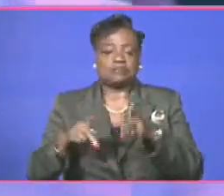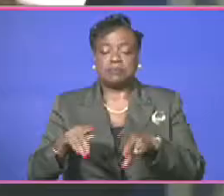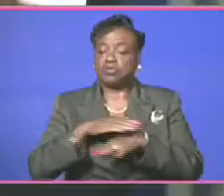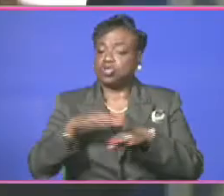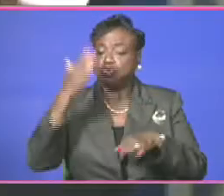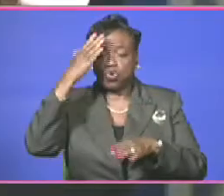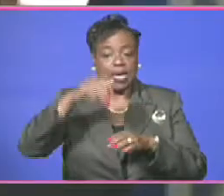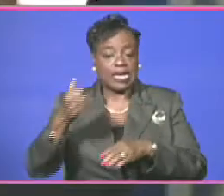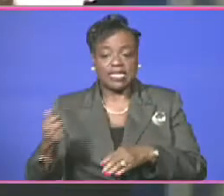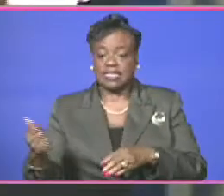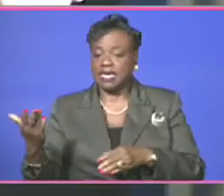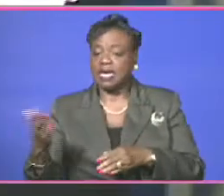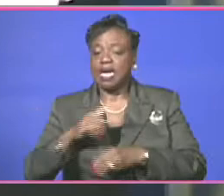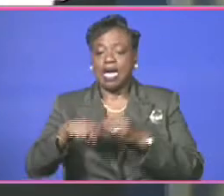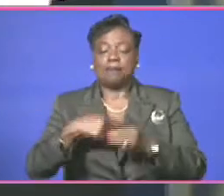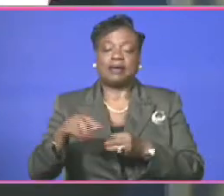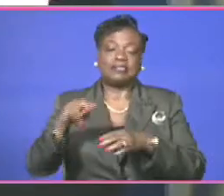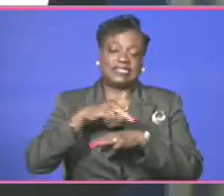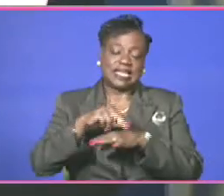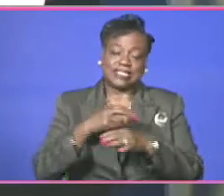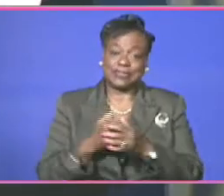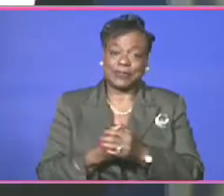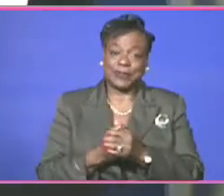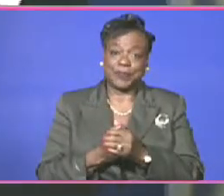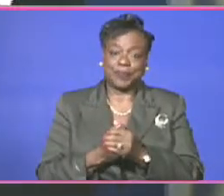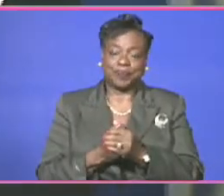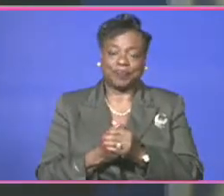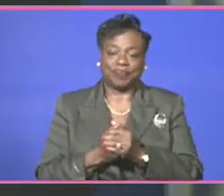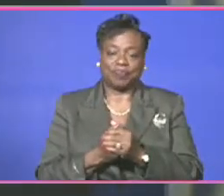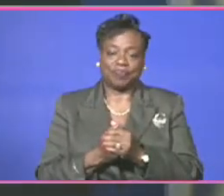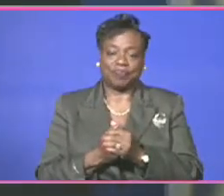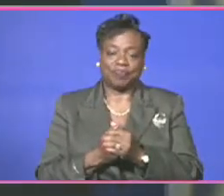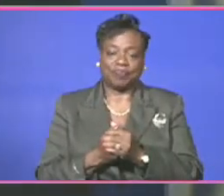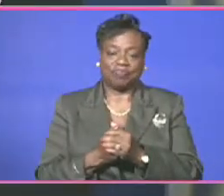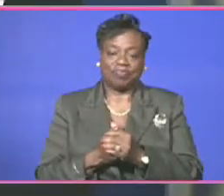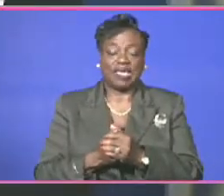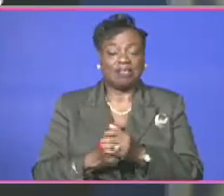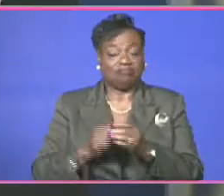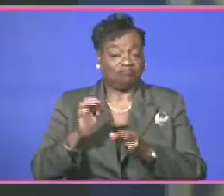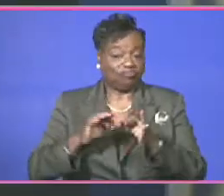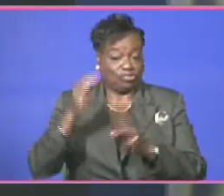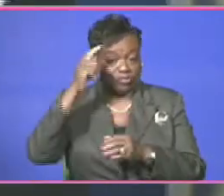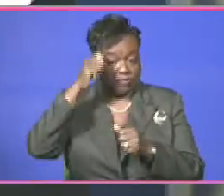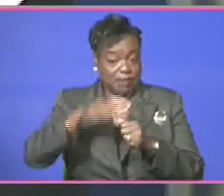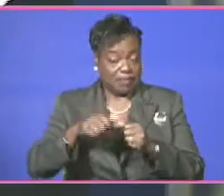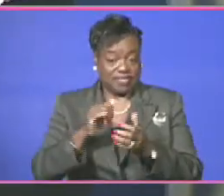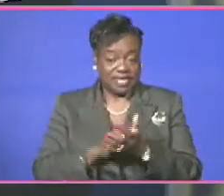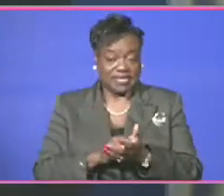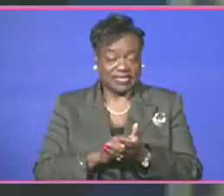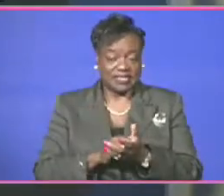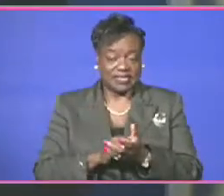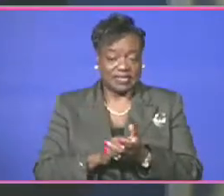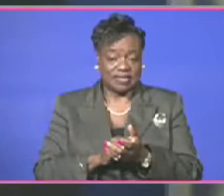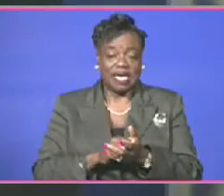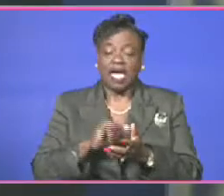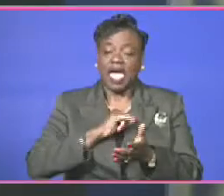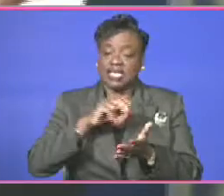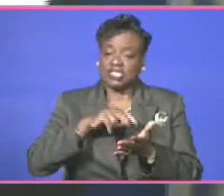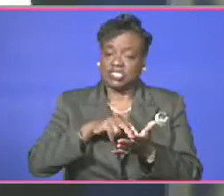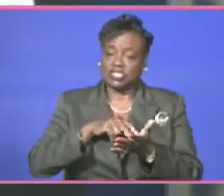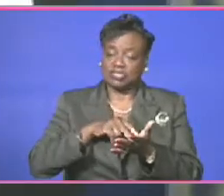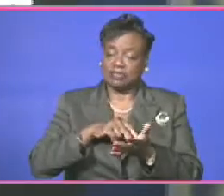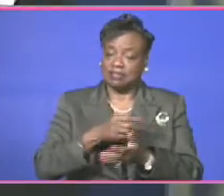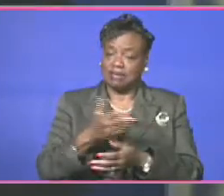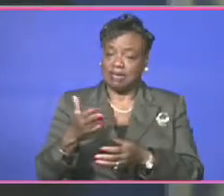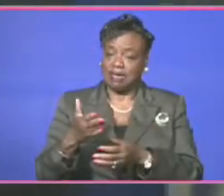Nassau. Well, Matt, I don't know if that jogged your memory a little bit, if you remember that particular interview. Well, you notice I just stood there and I shut